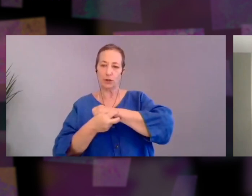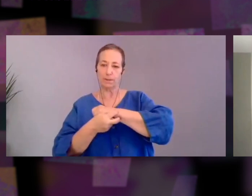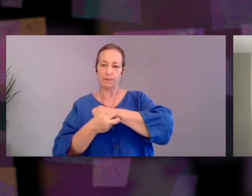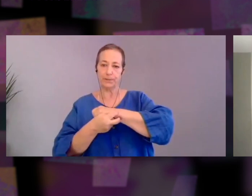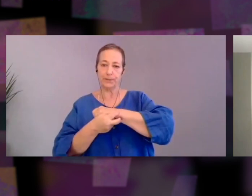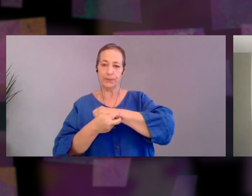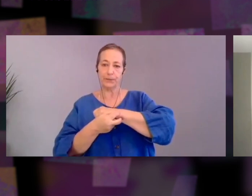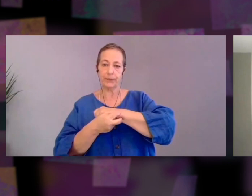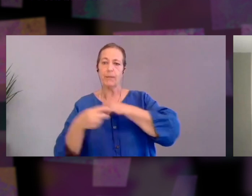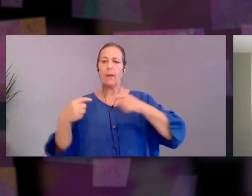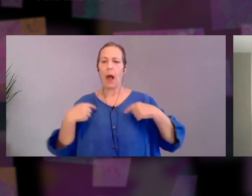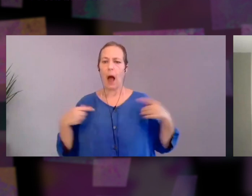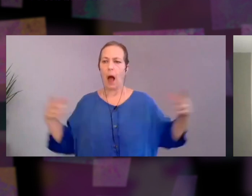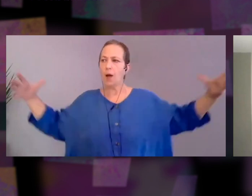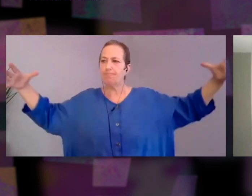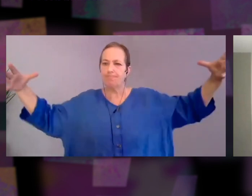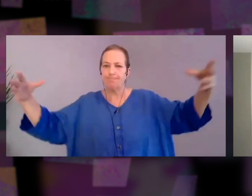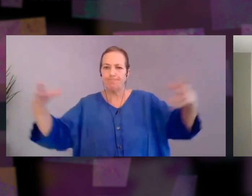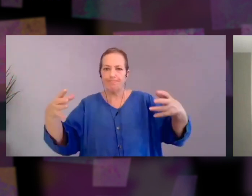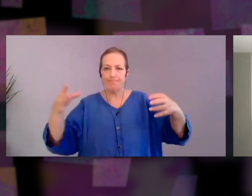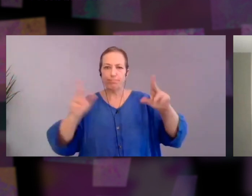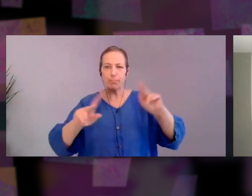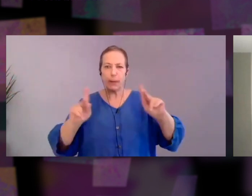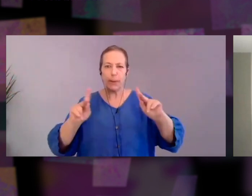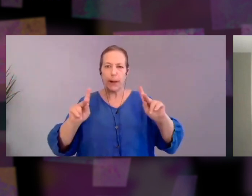work. I'm an introvert by